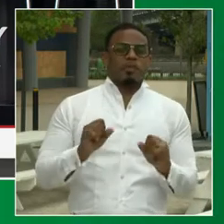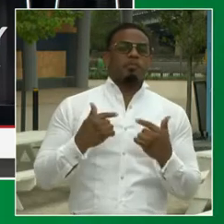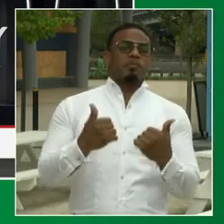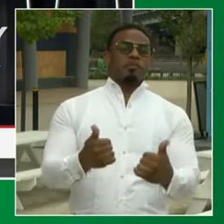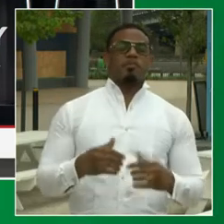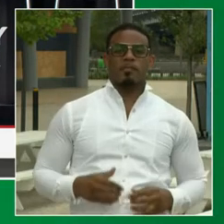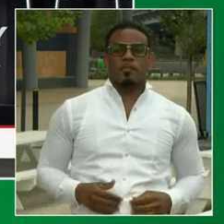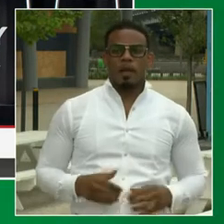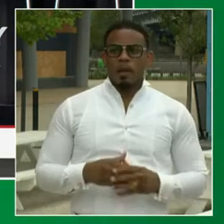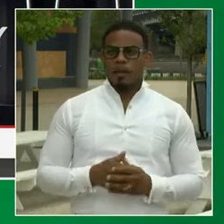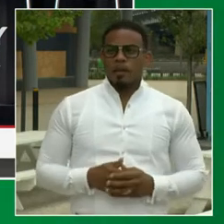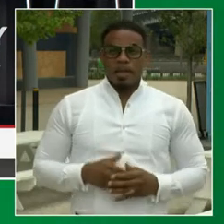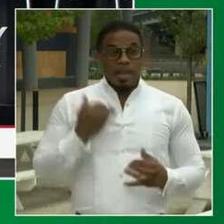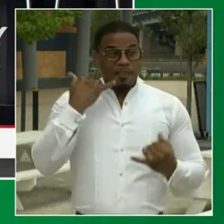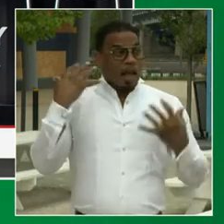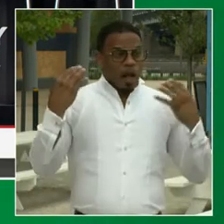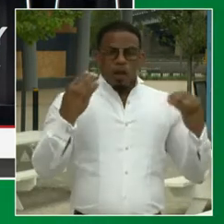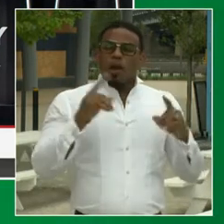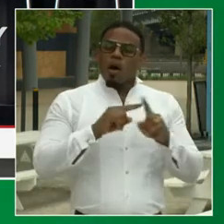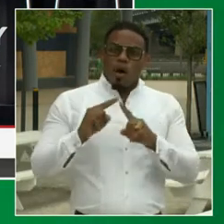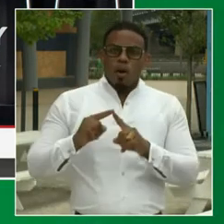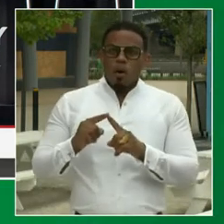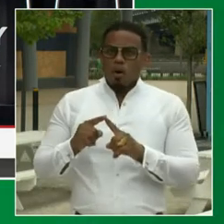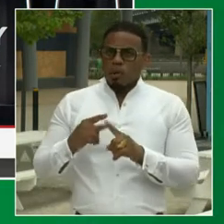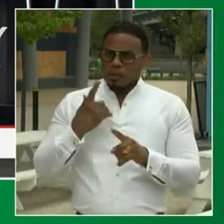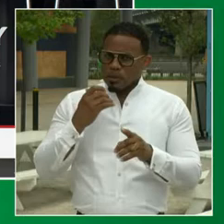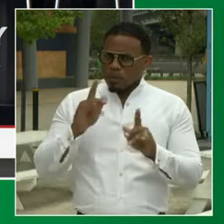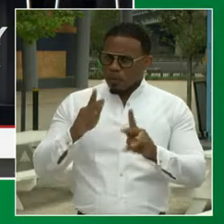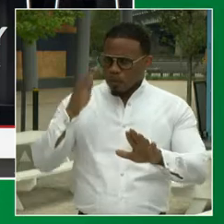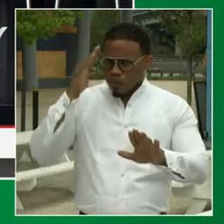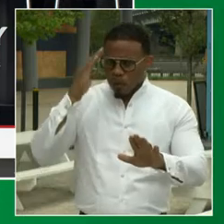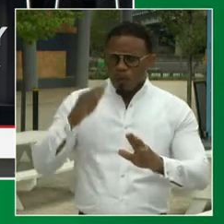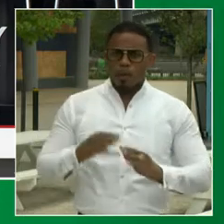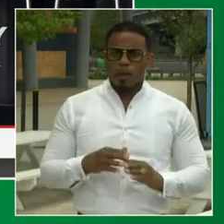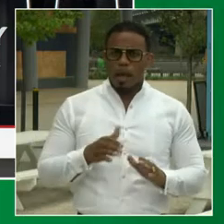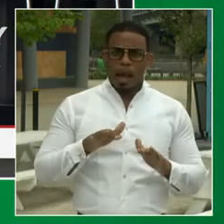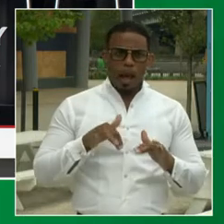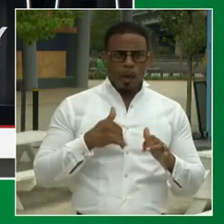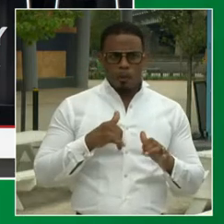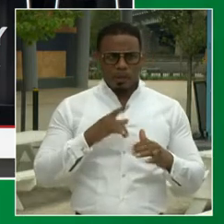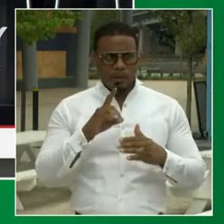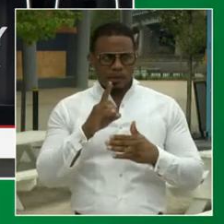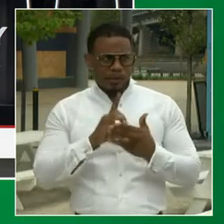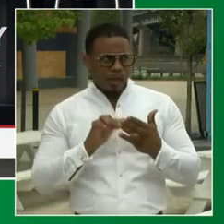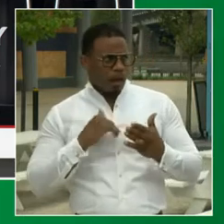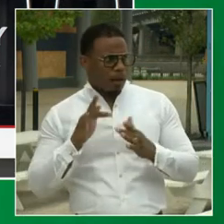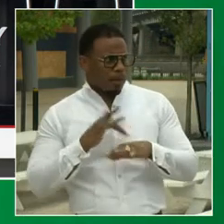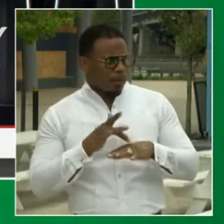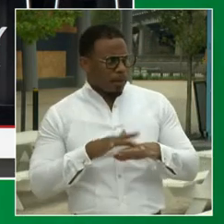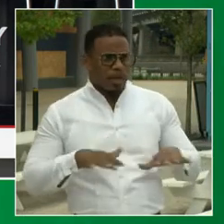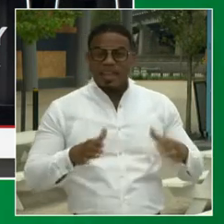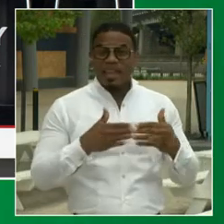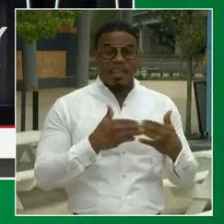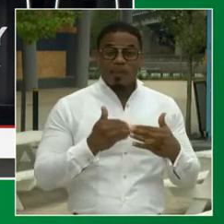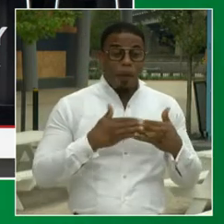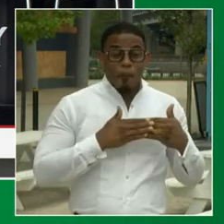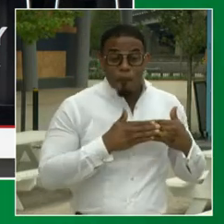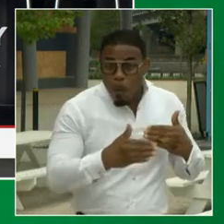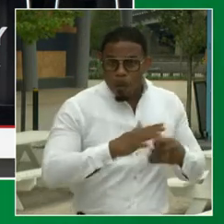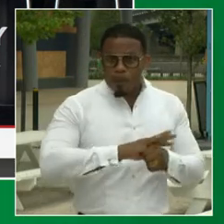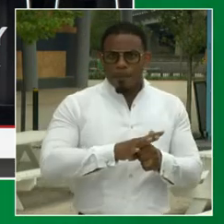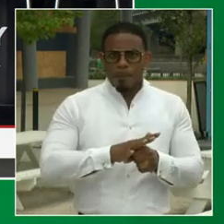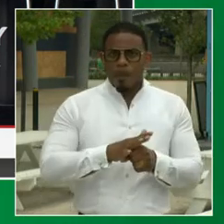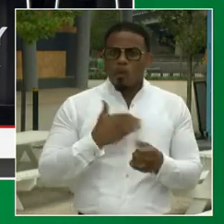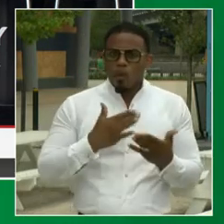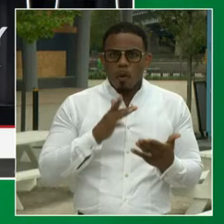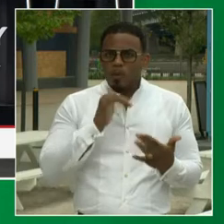you're outdoors. But we also, just so folks know, the way we designed our spaces, even post-pandemic,